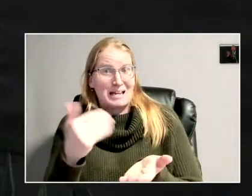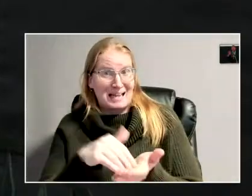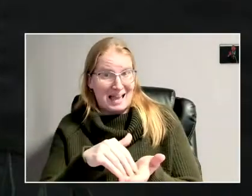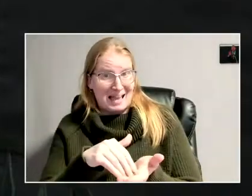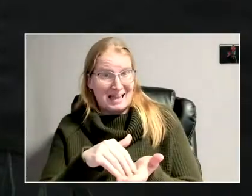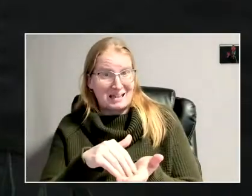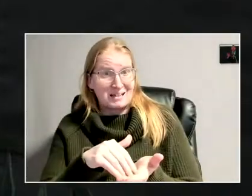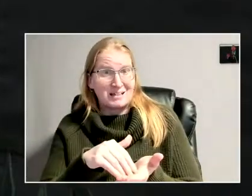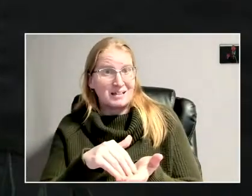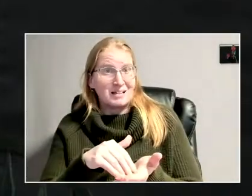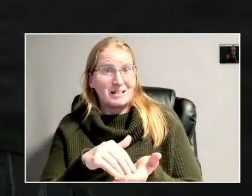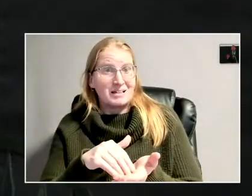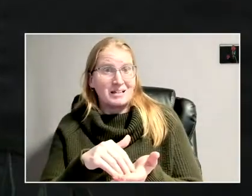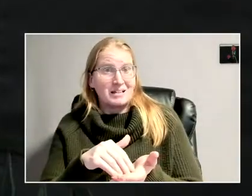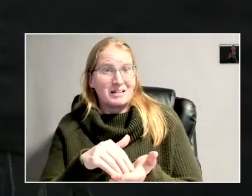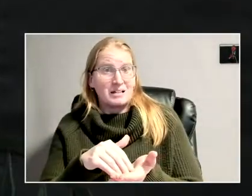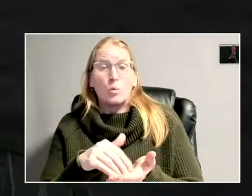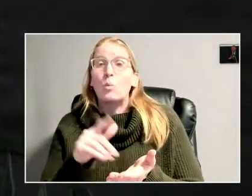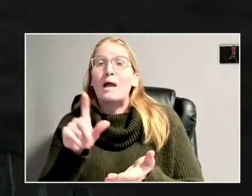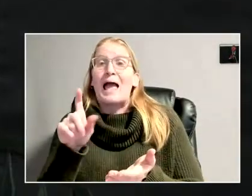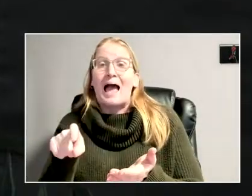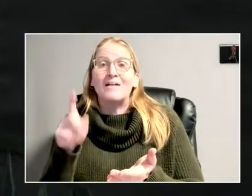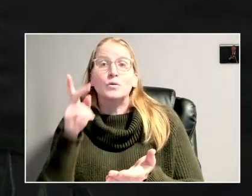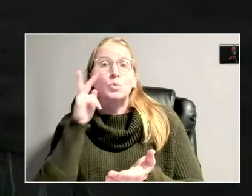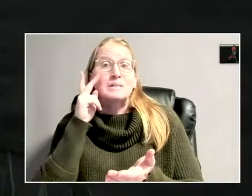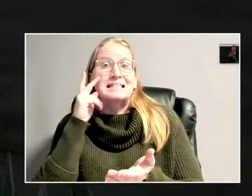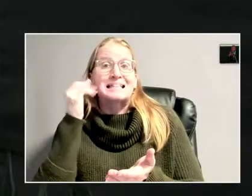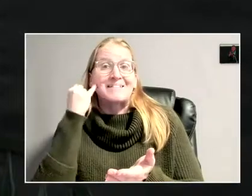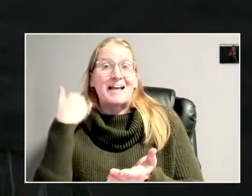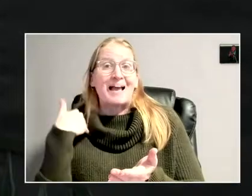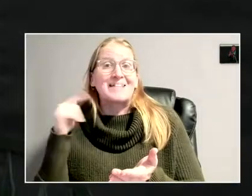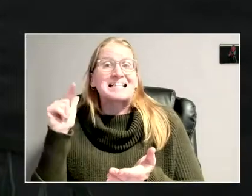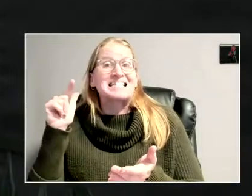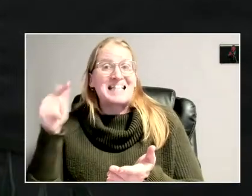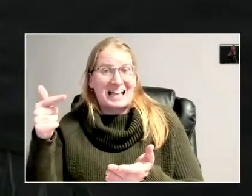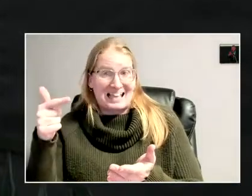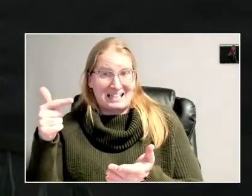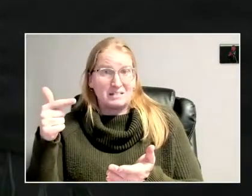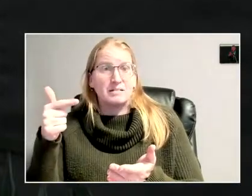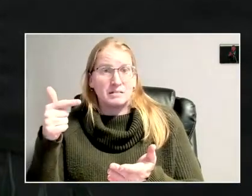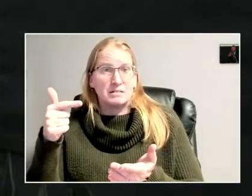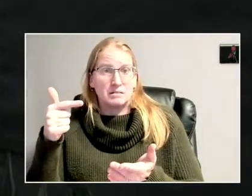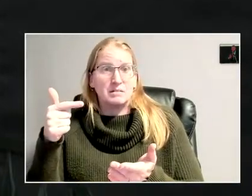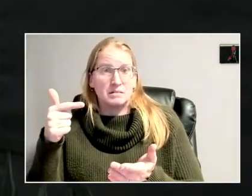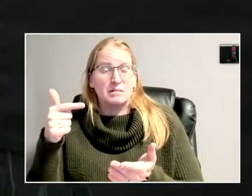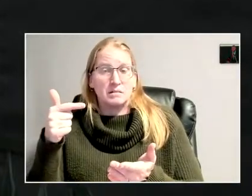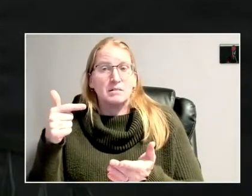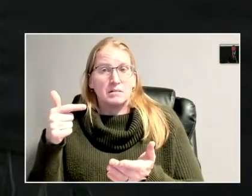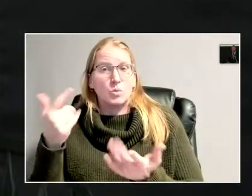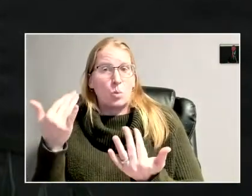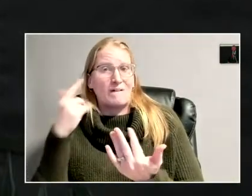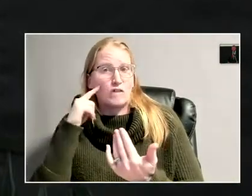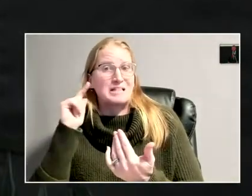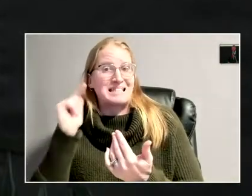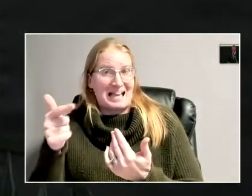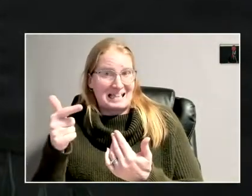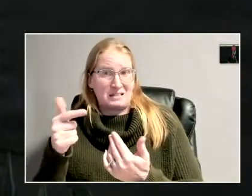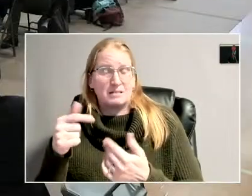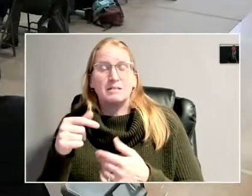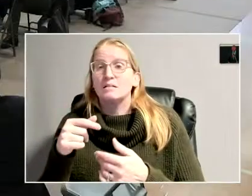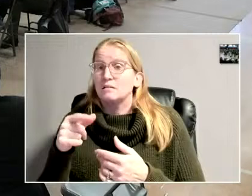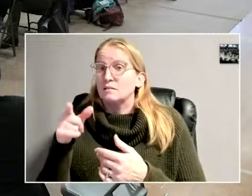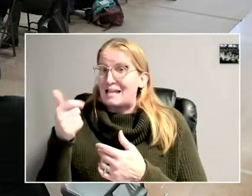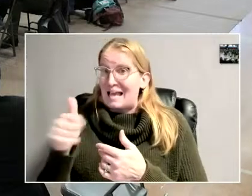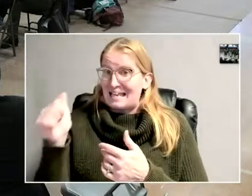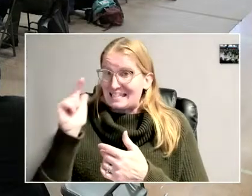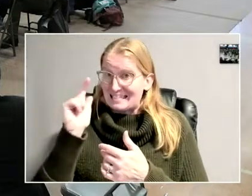we need to see if there's a second and then you can speak to it so just wait there wait there okay is there a second to